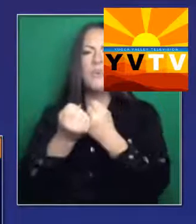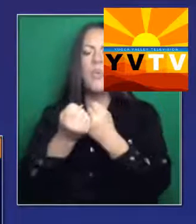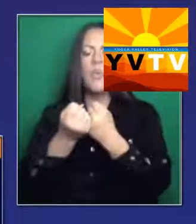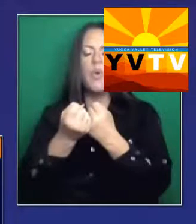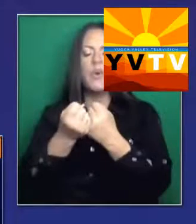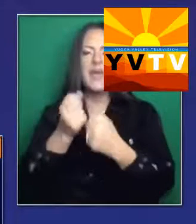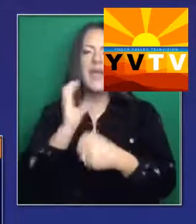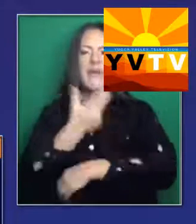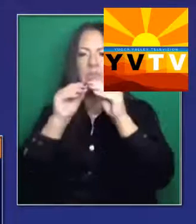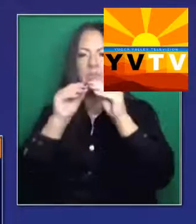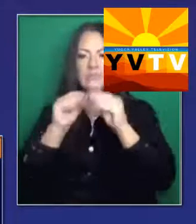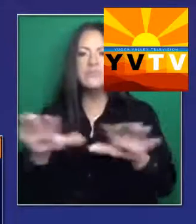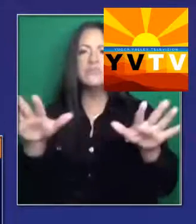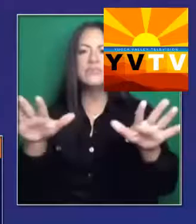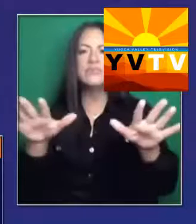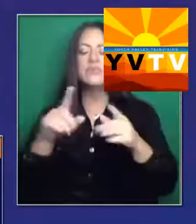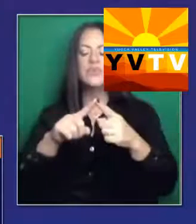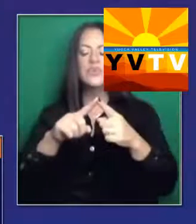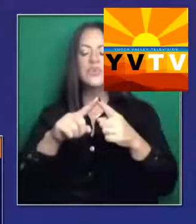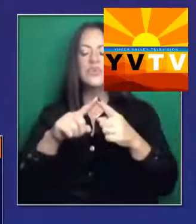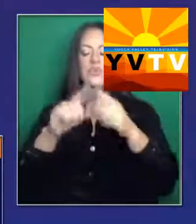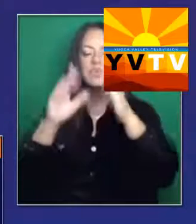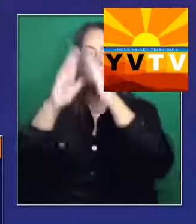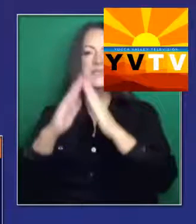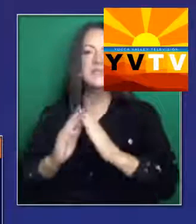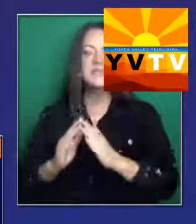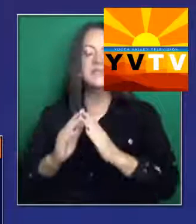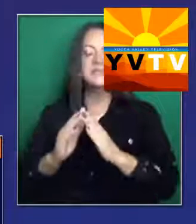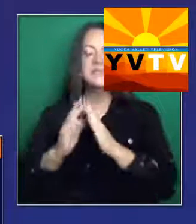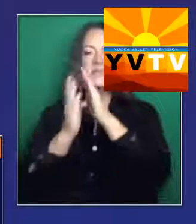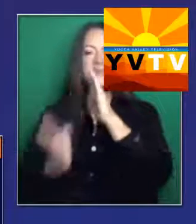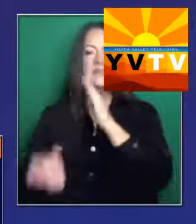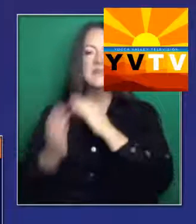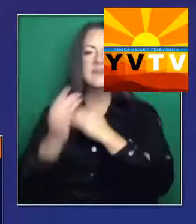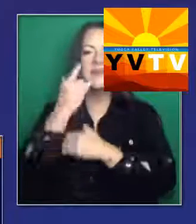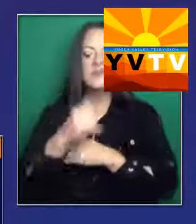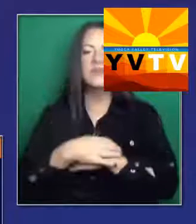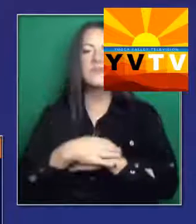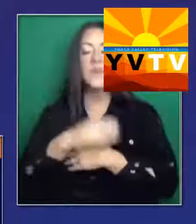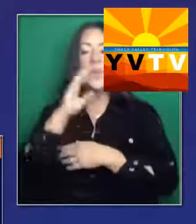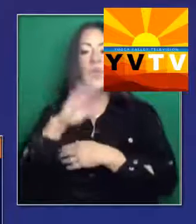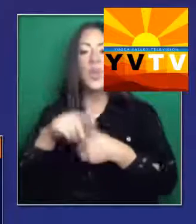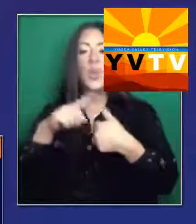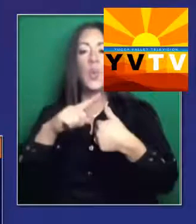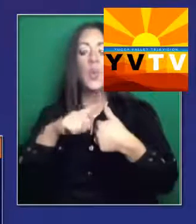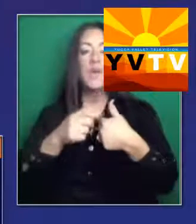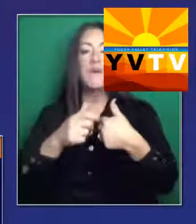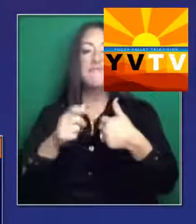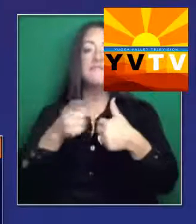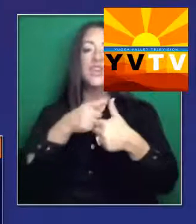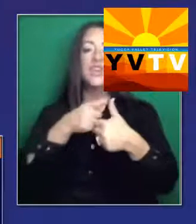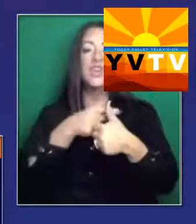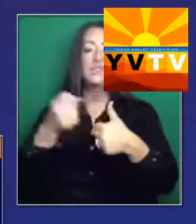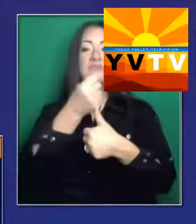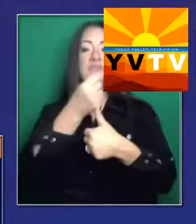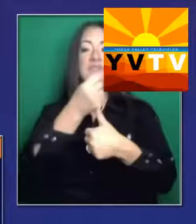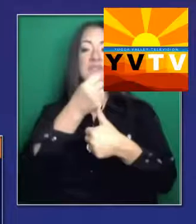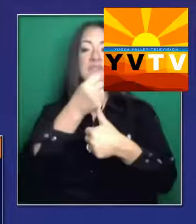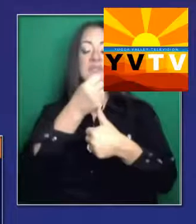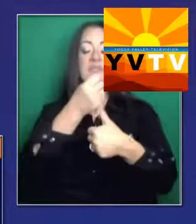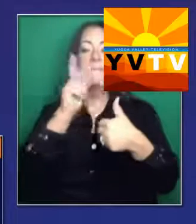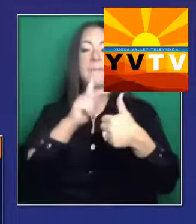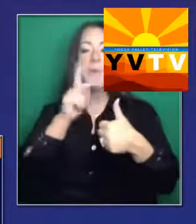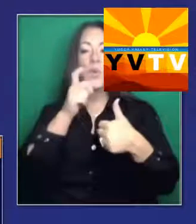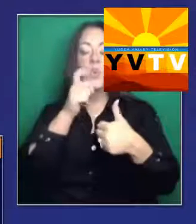vaccination distribution. Again, we're healthcare workers and those seniors living in congregate facilities. As we expand